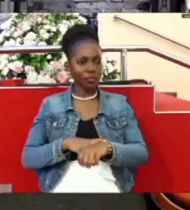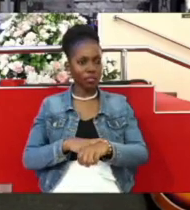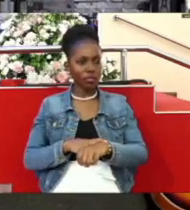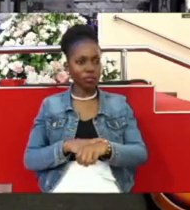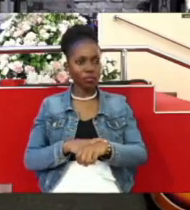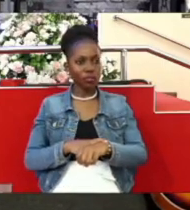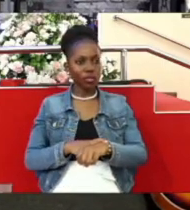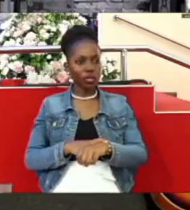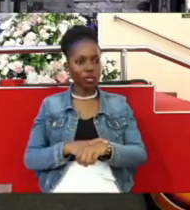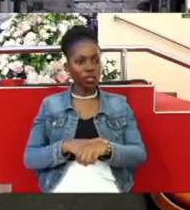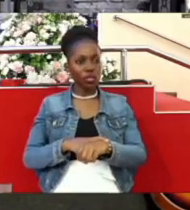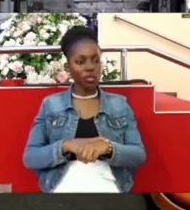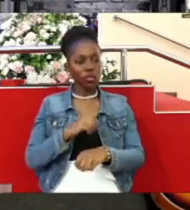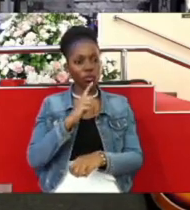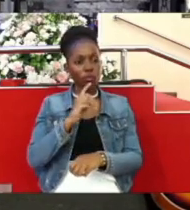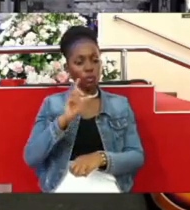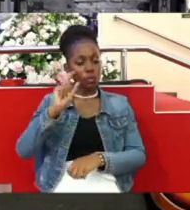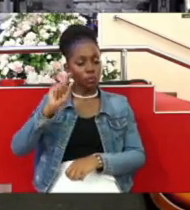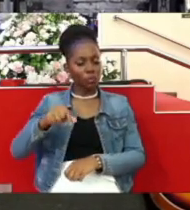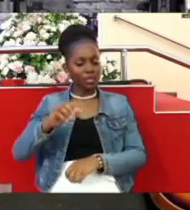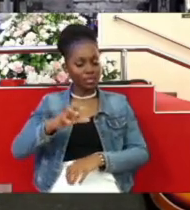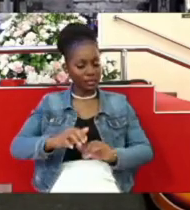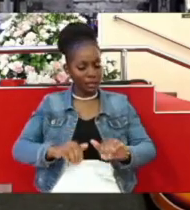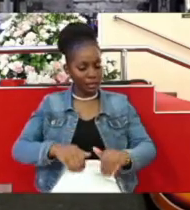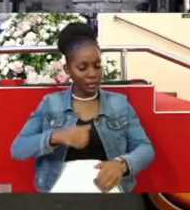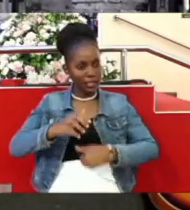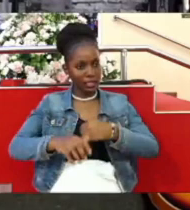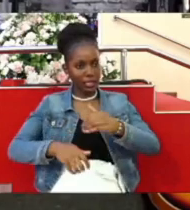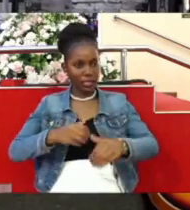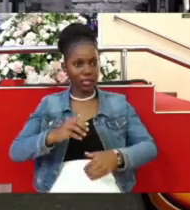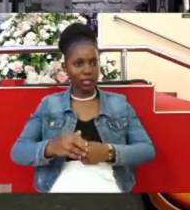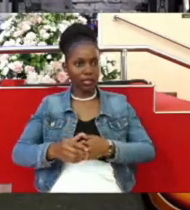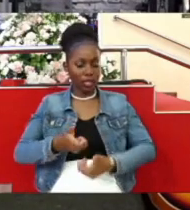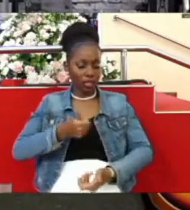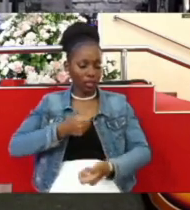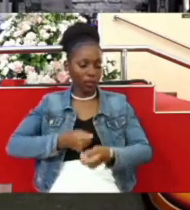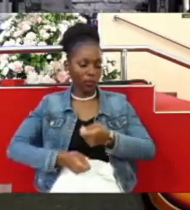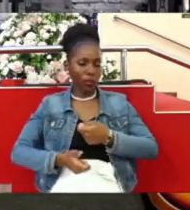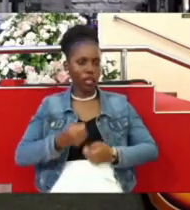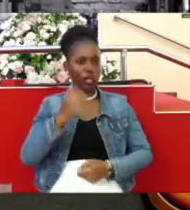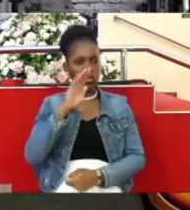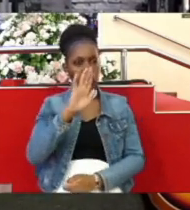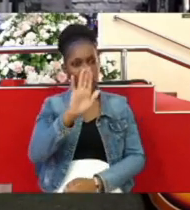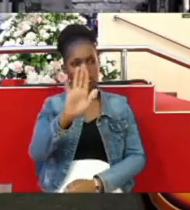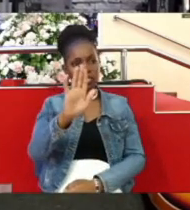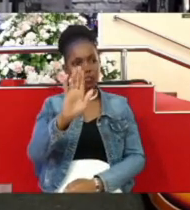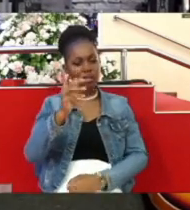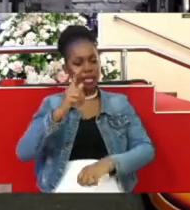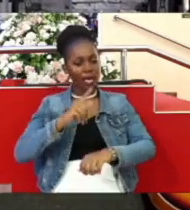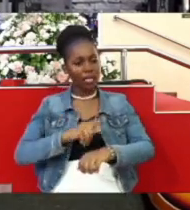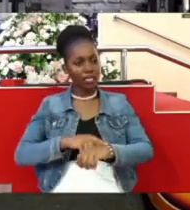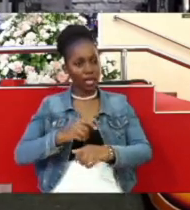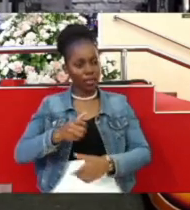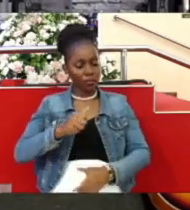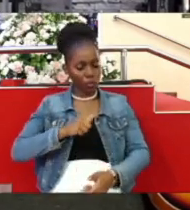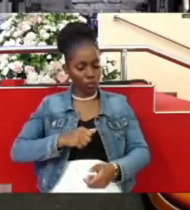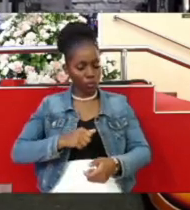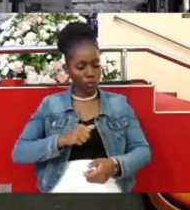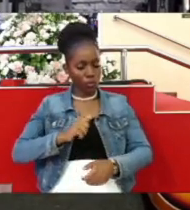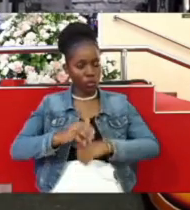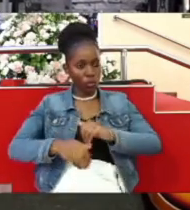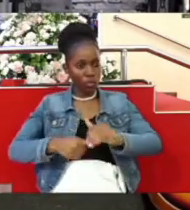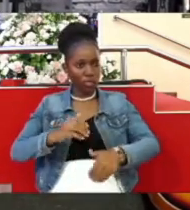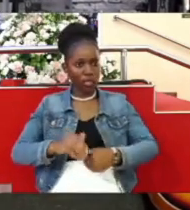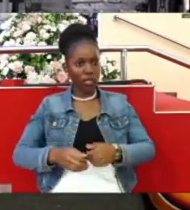to dig the well yourself. Wakati mwingine utatakikana ukaweza kuchimba kile kisima mwenyewe. And when you dig, then God will ensure that water will